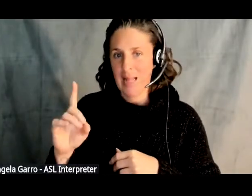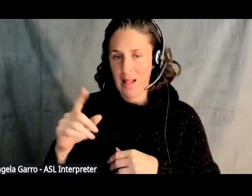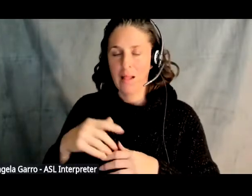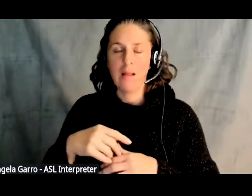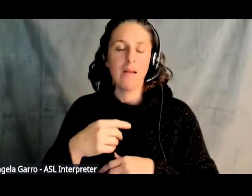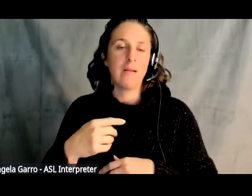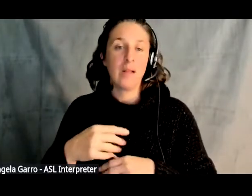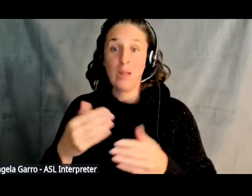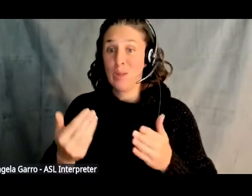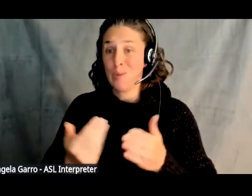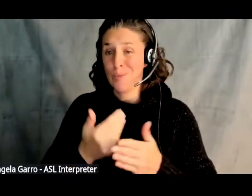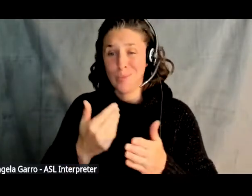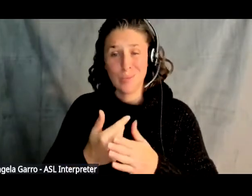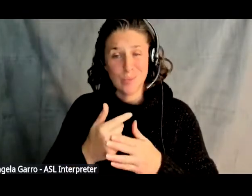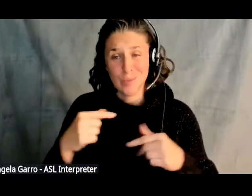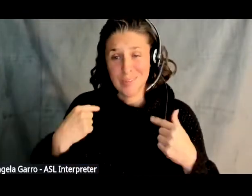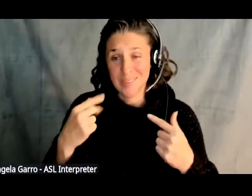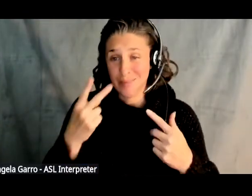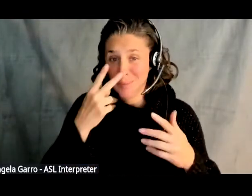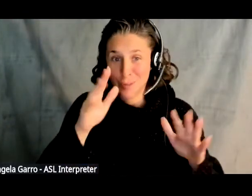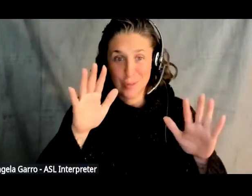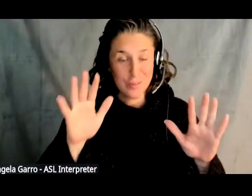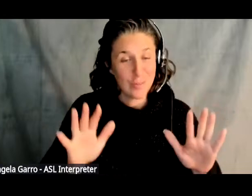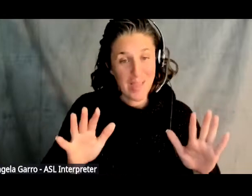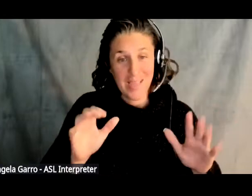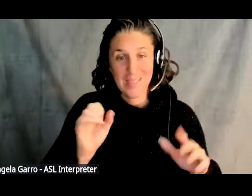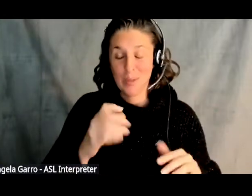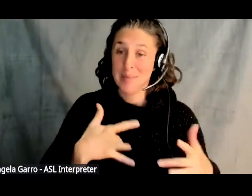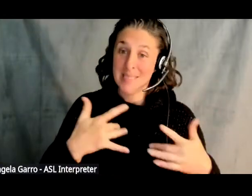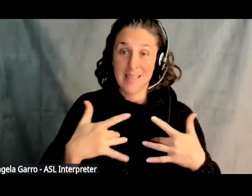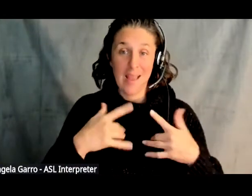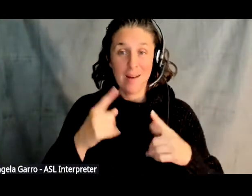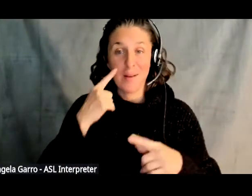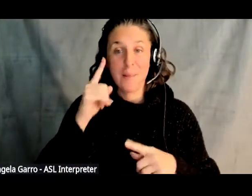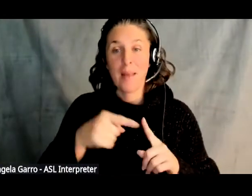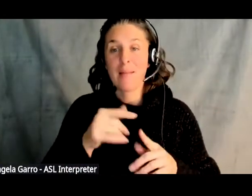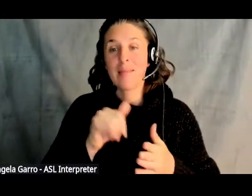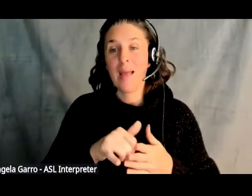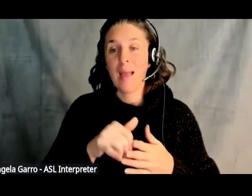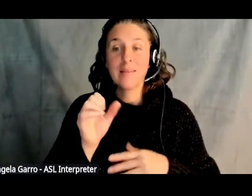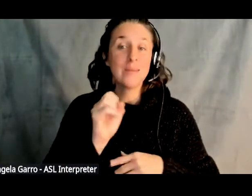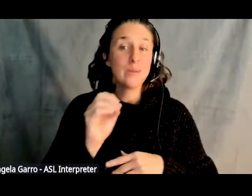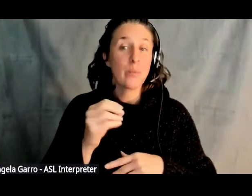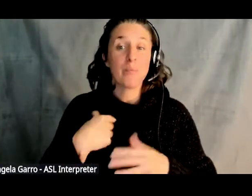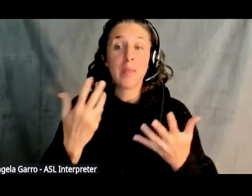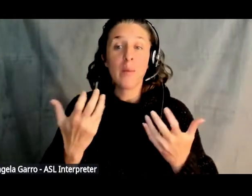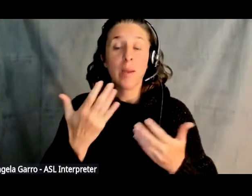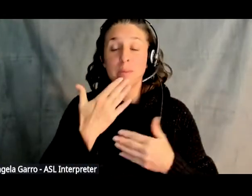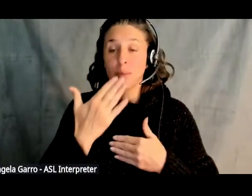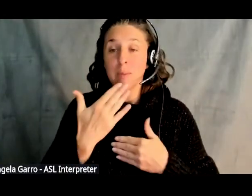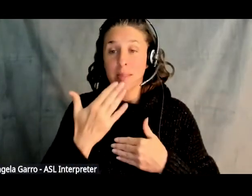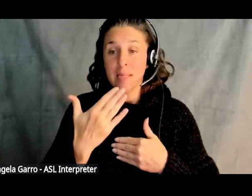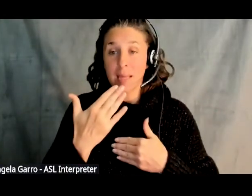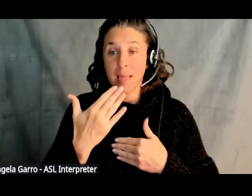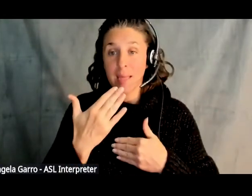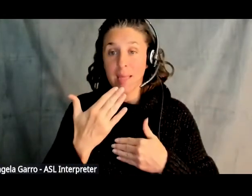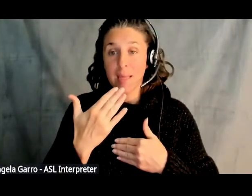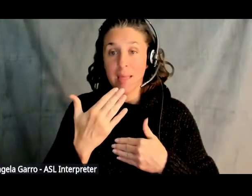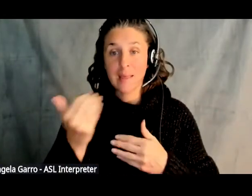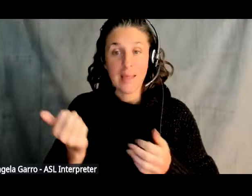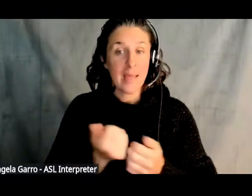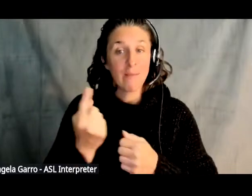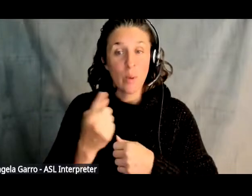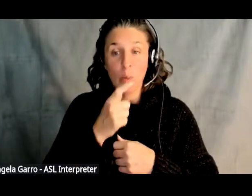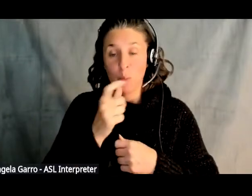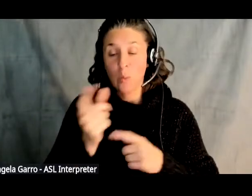is looking great. I'm excited for that. So, and I just want to thank everybody who